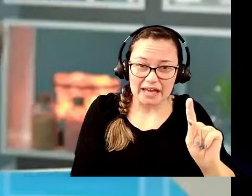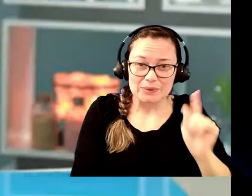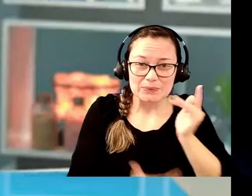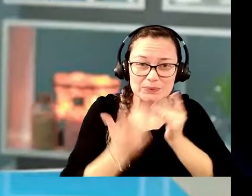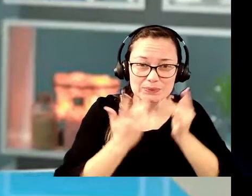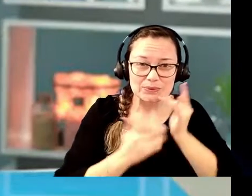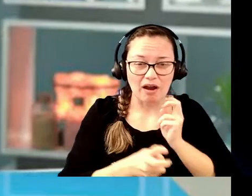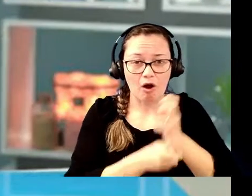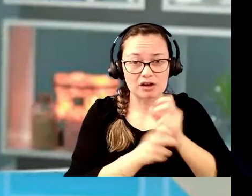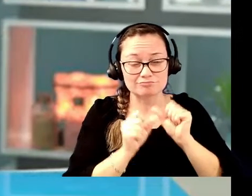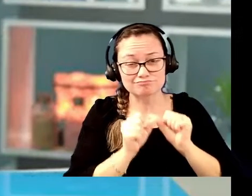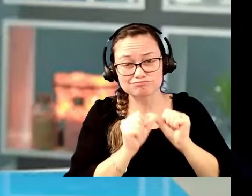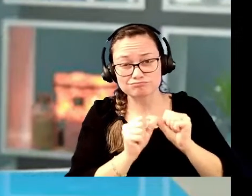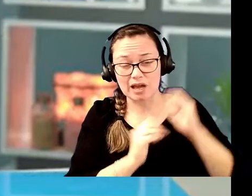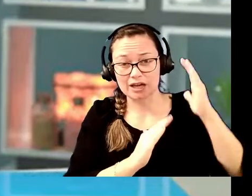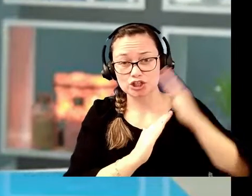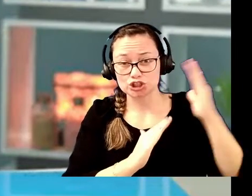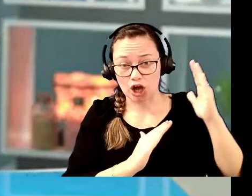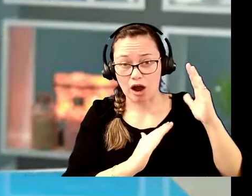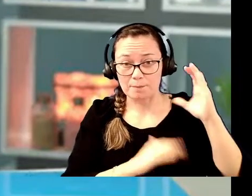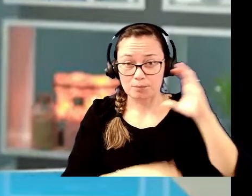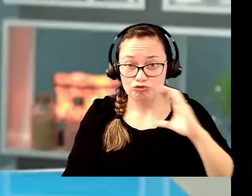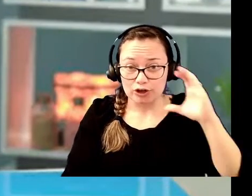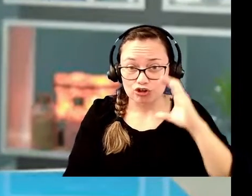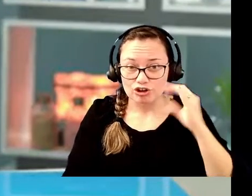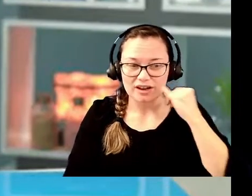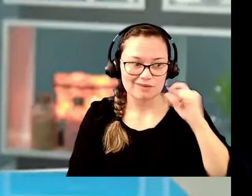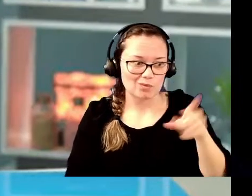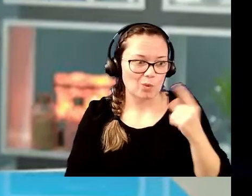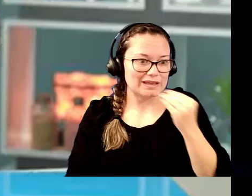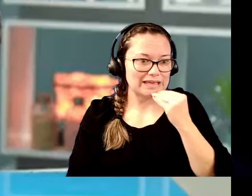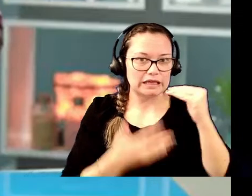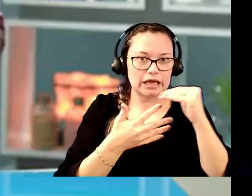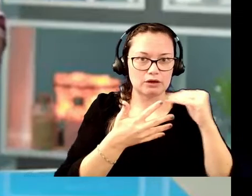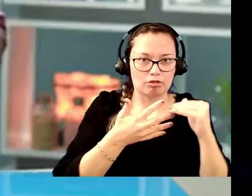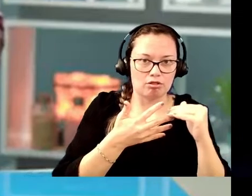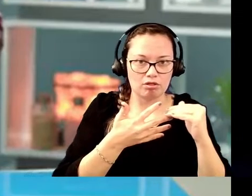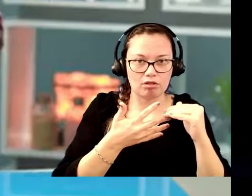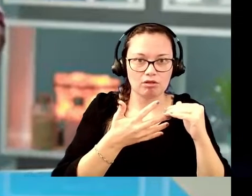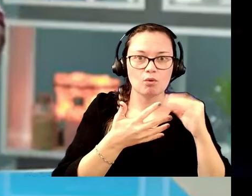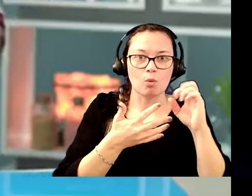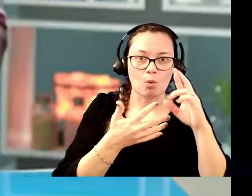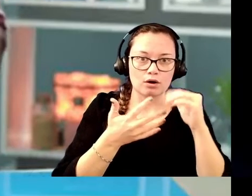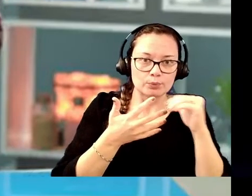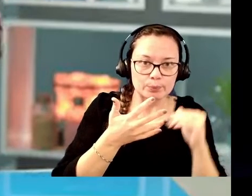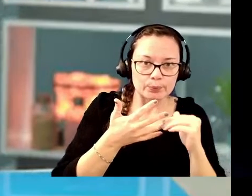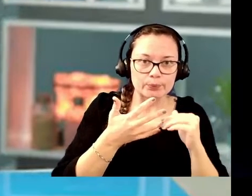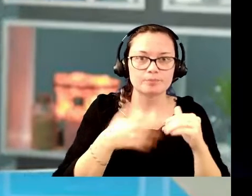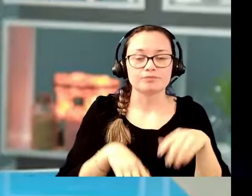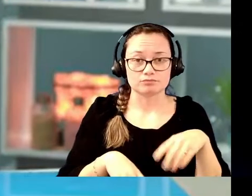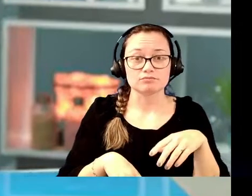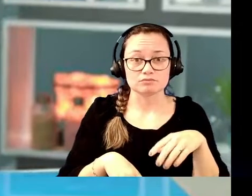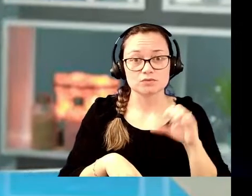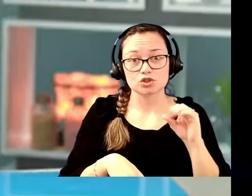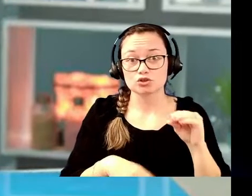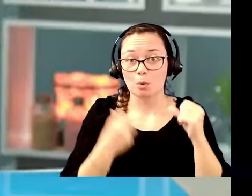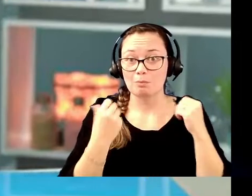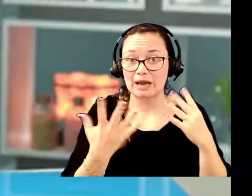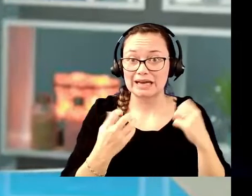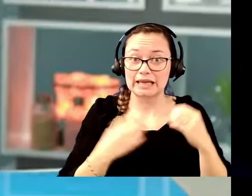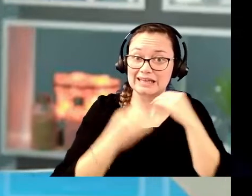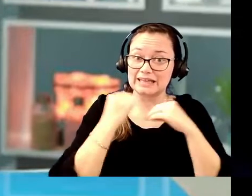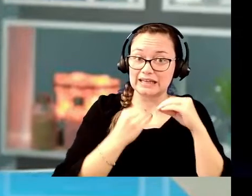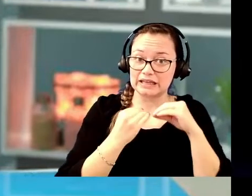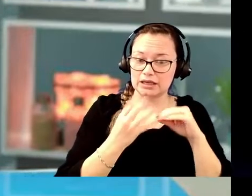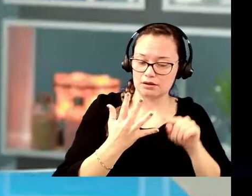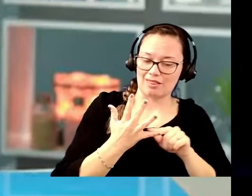sustain yourself as a top predator if you were only eating from that level. So a lot of those top predators are able to eat from this herbivore